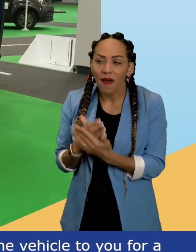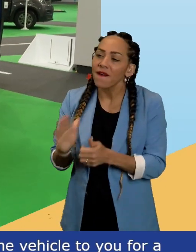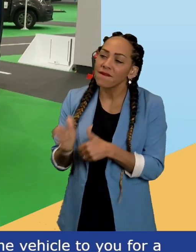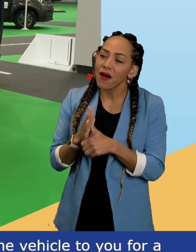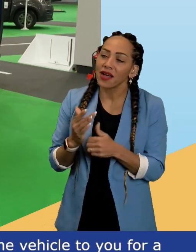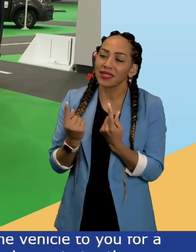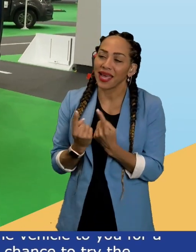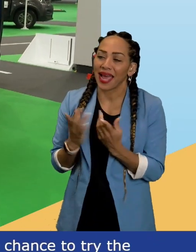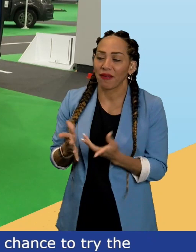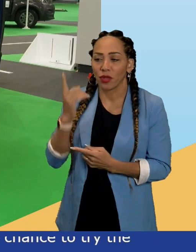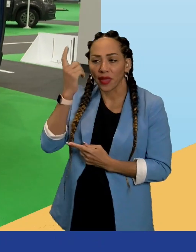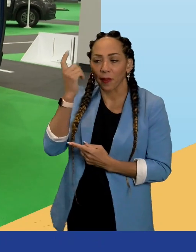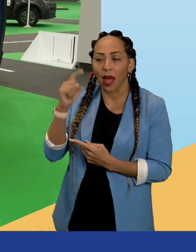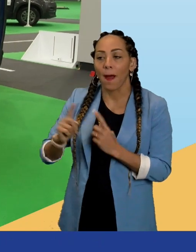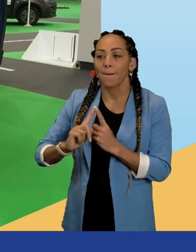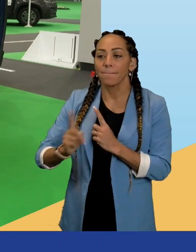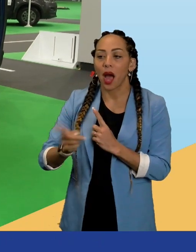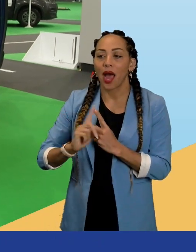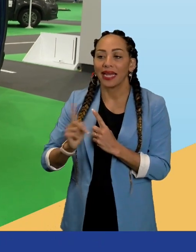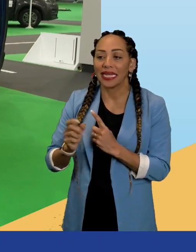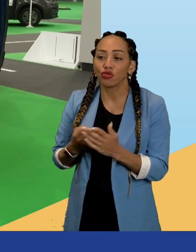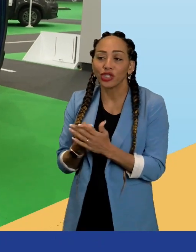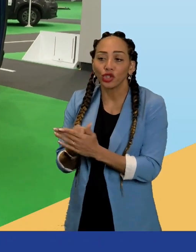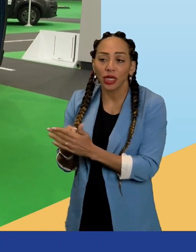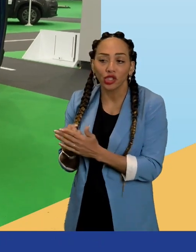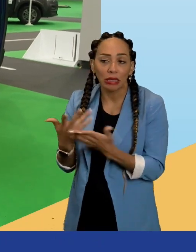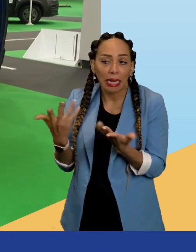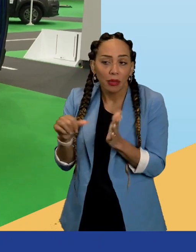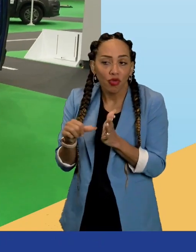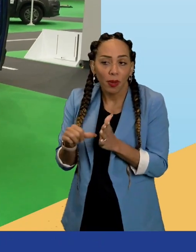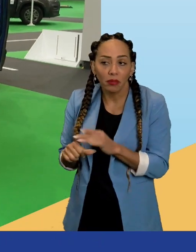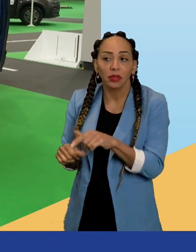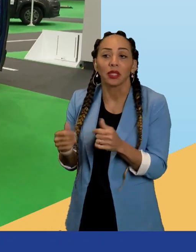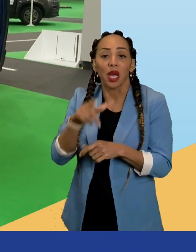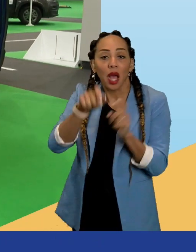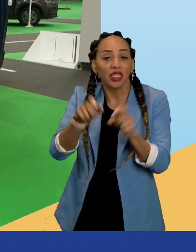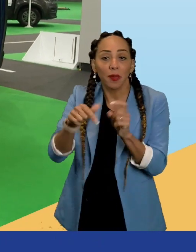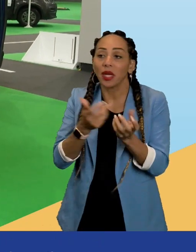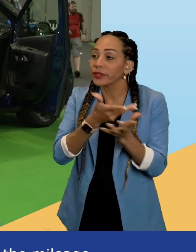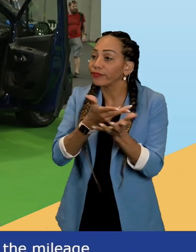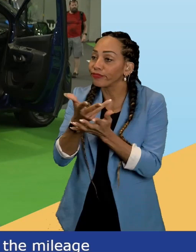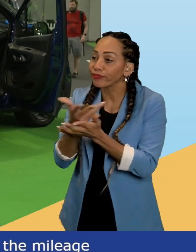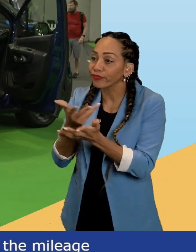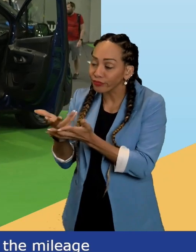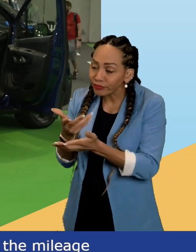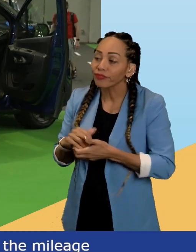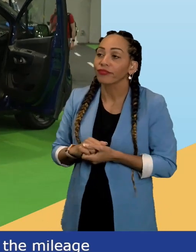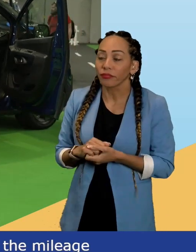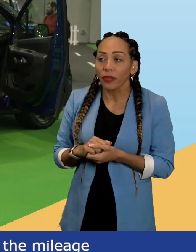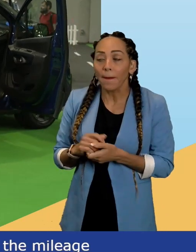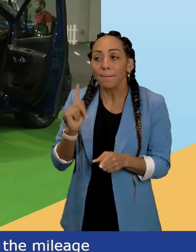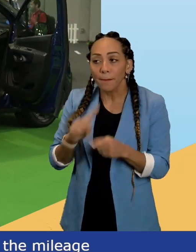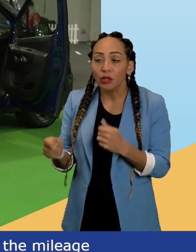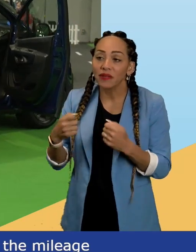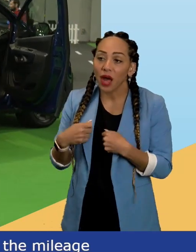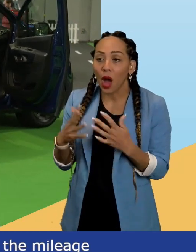is the mileage restriction going to cause them any problems? Now, we know from speaking to our customers that generally speaking, a lot of our wheelchair